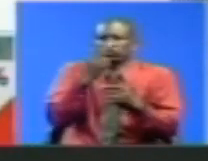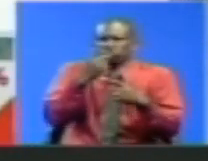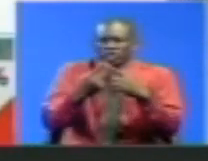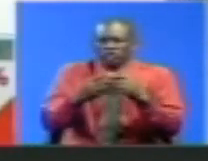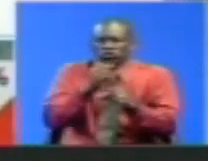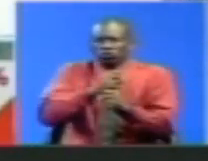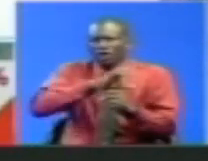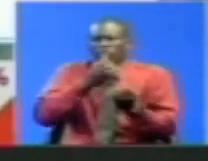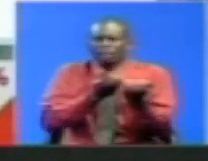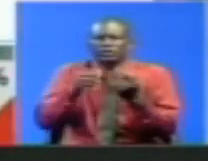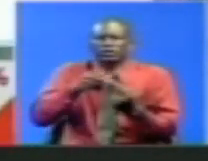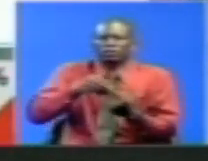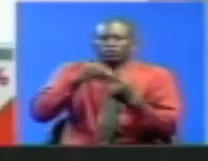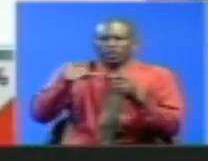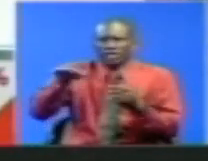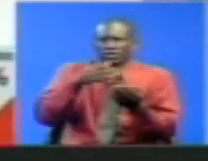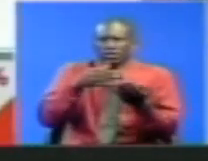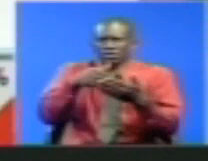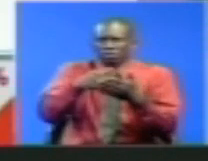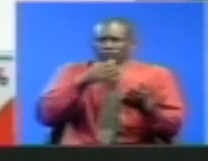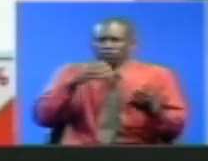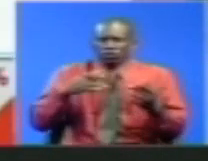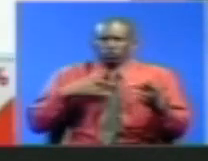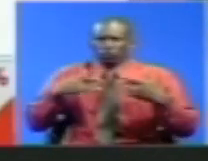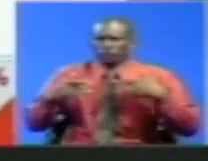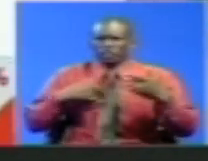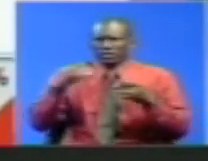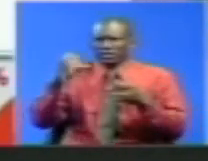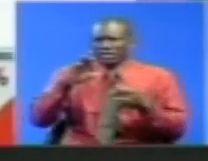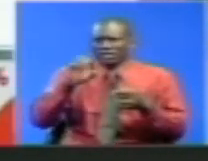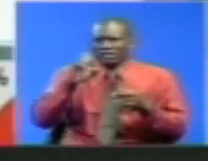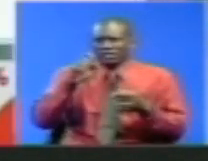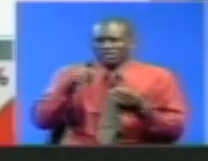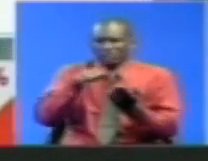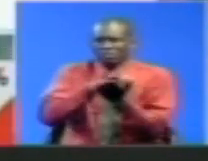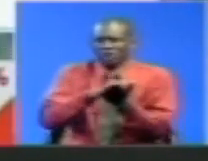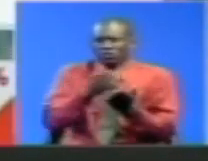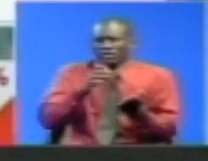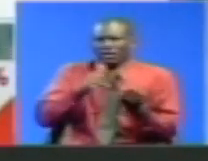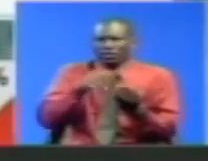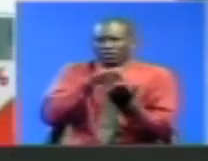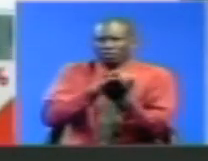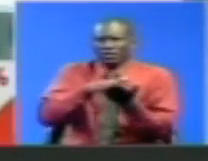business priority areas before considering the Credit Bank option or any other in the banking sector.